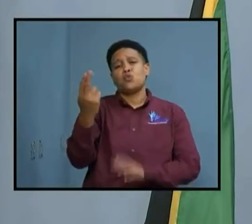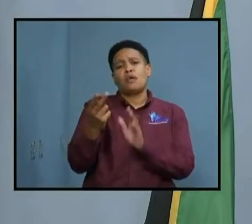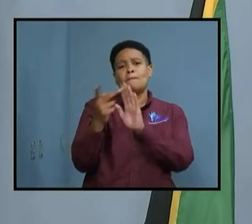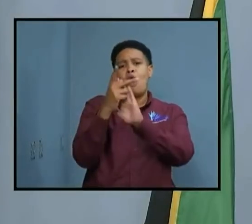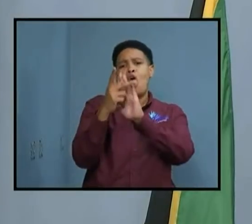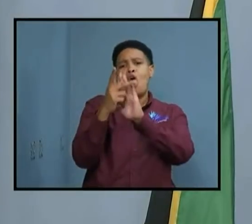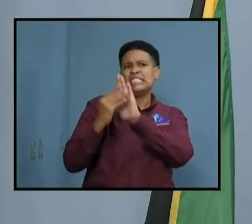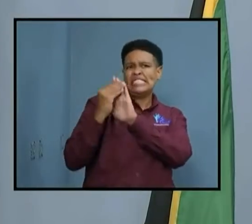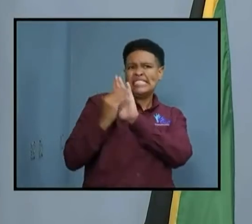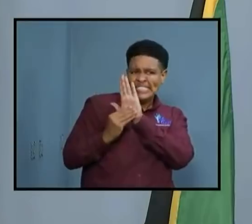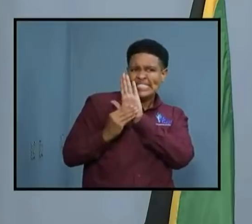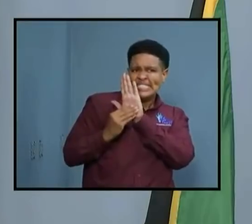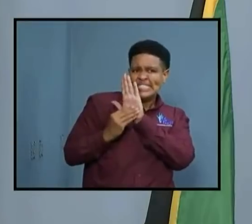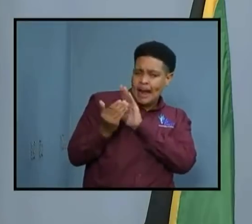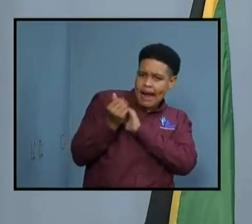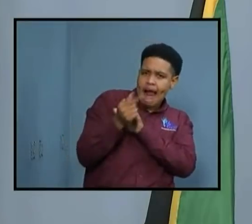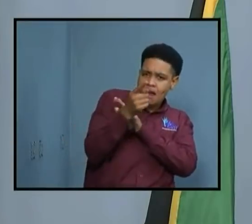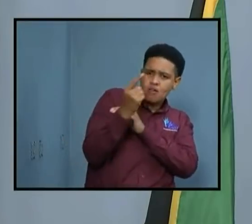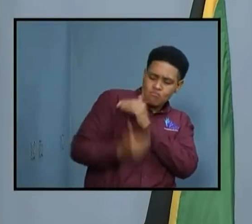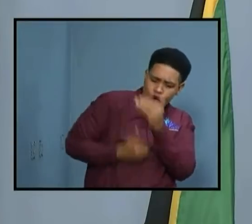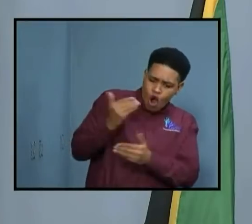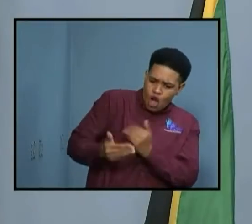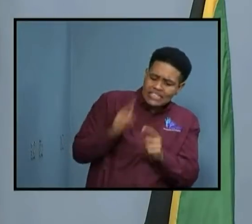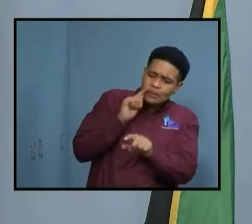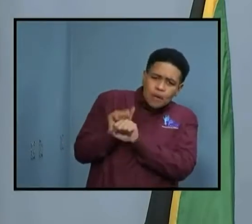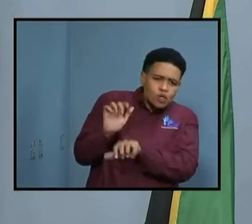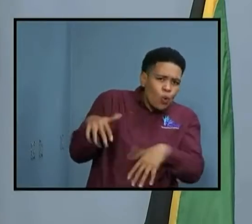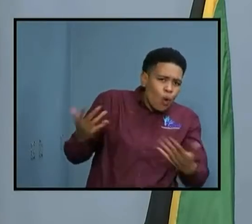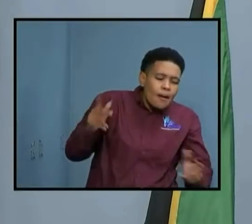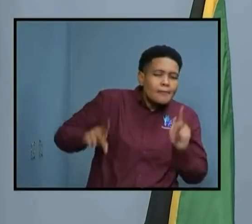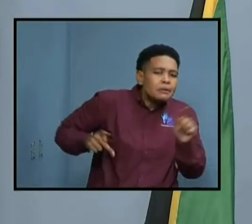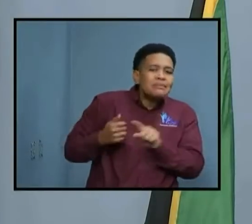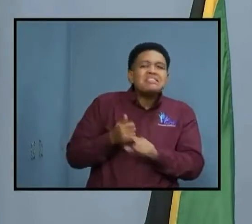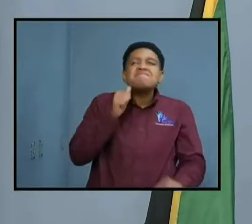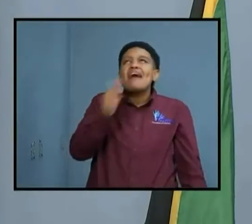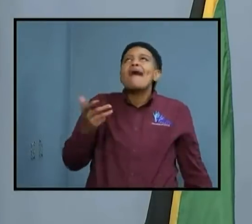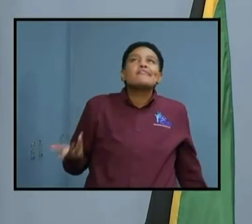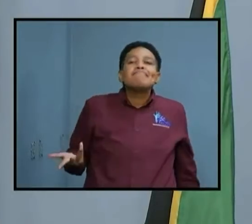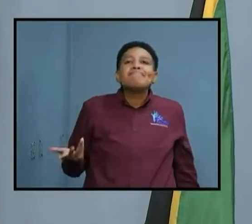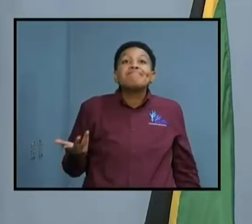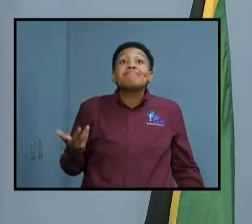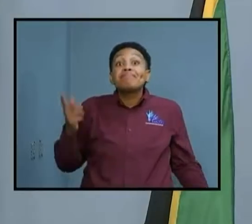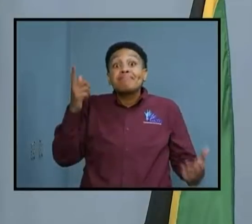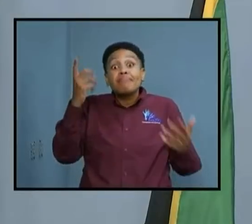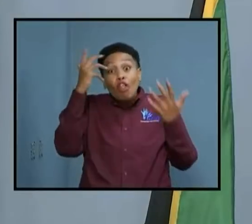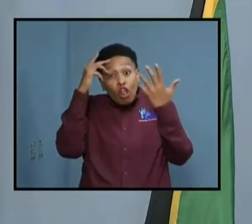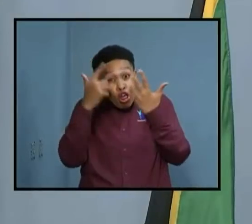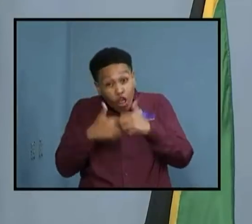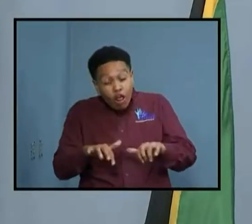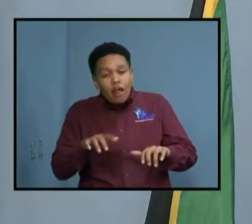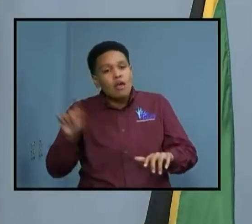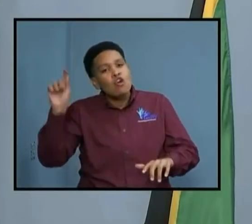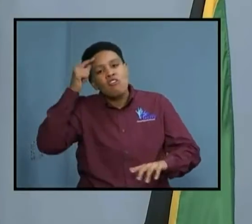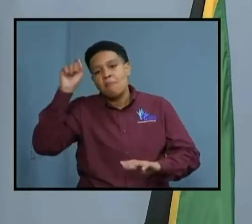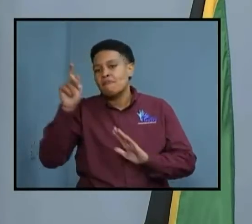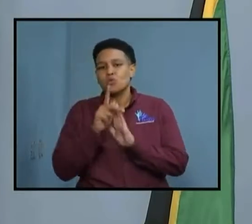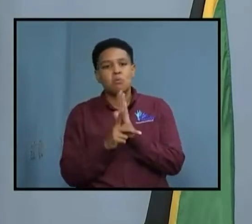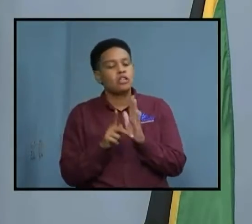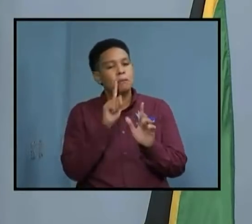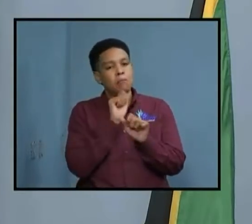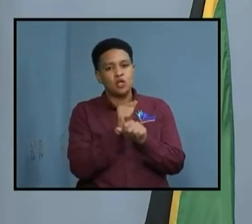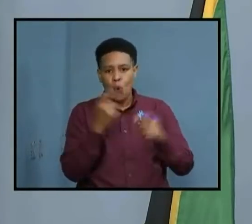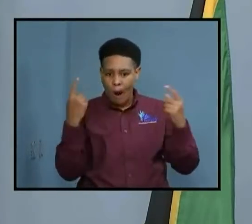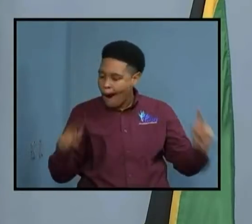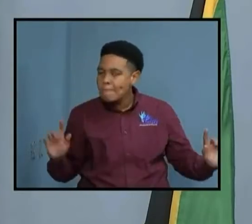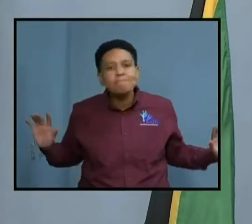and guide that process to the extent that persons are not complying. So I really want to just say